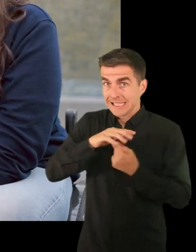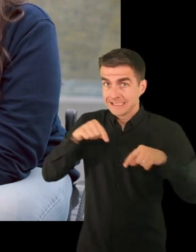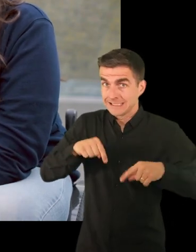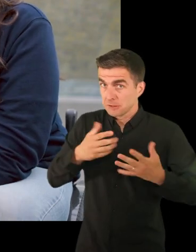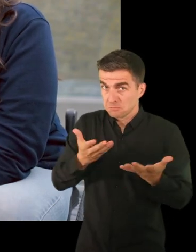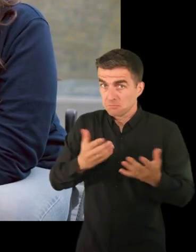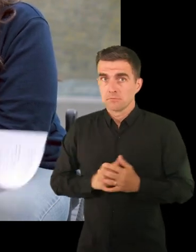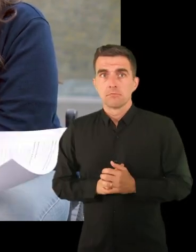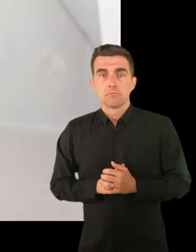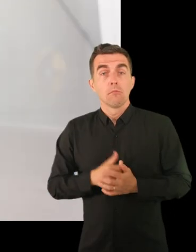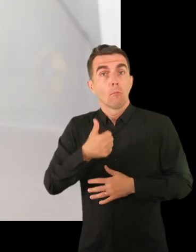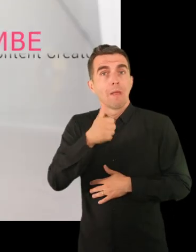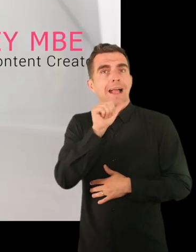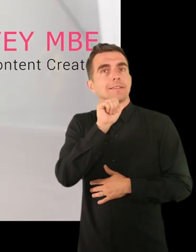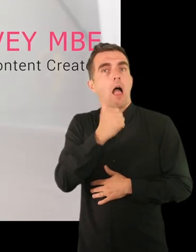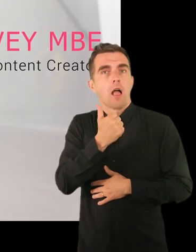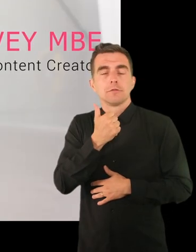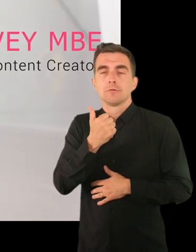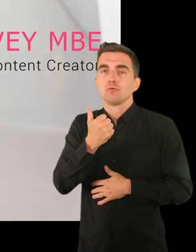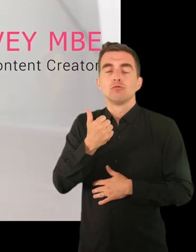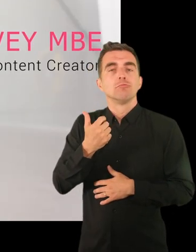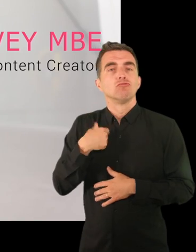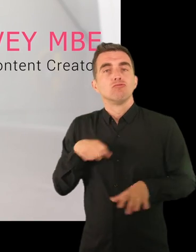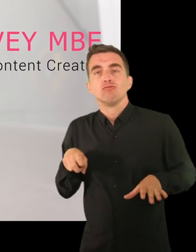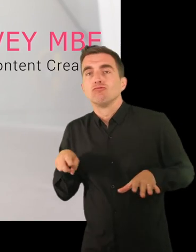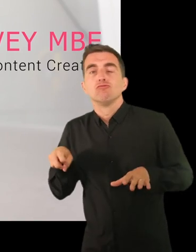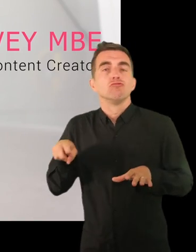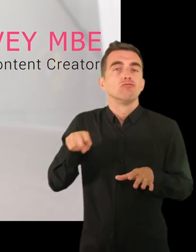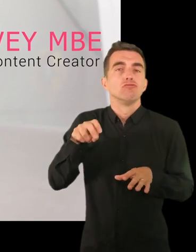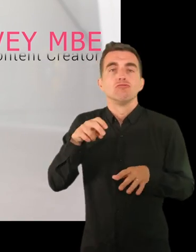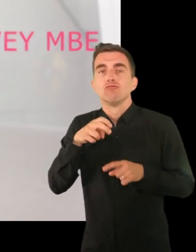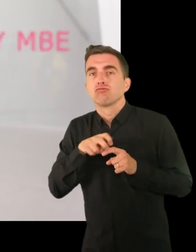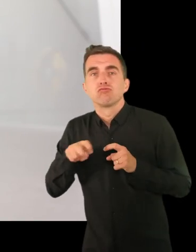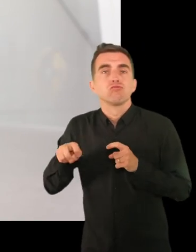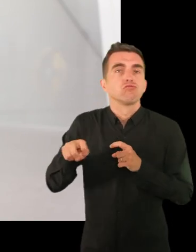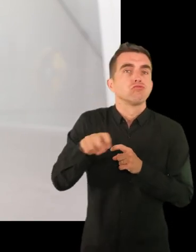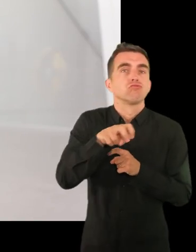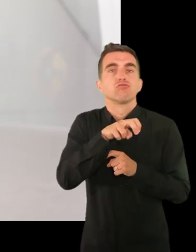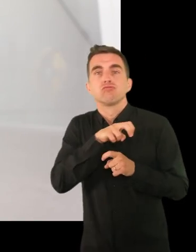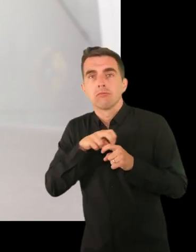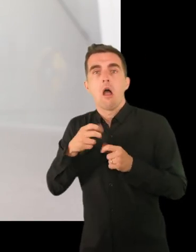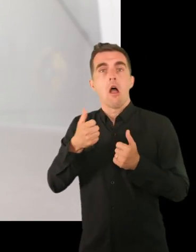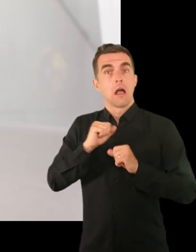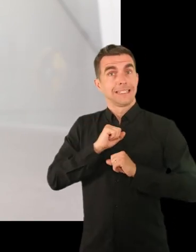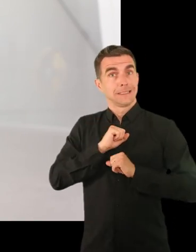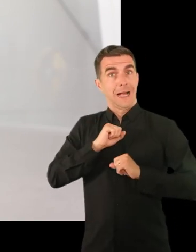the space itself? Yeah, it was nice to go around and know there was enough space for my